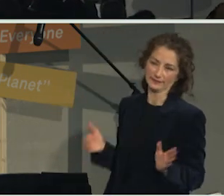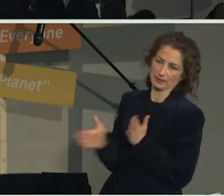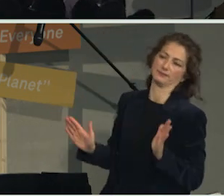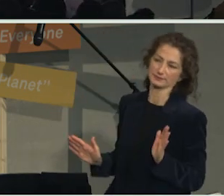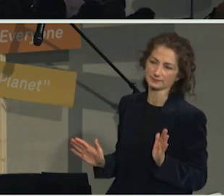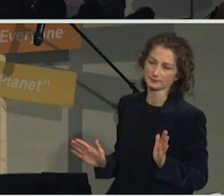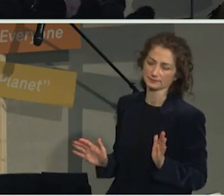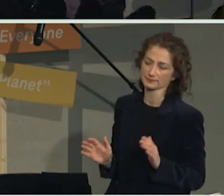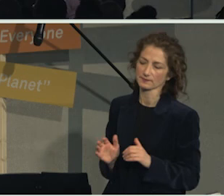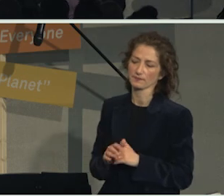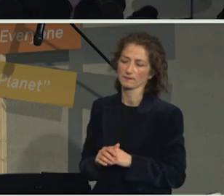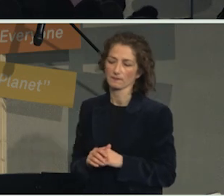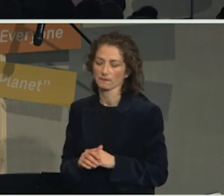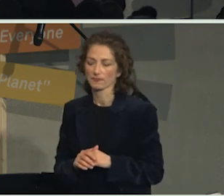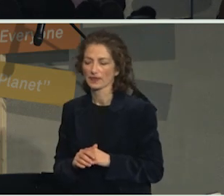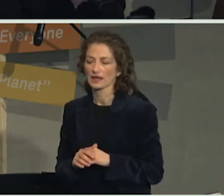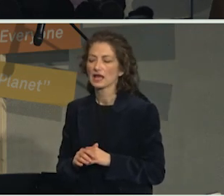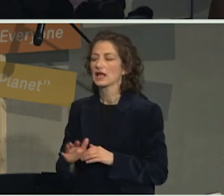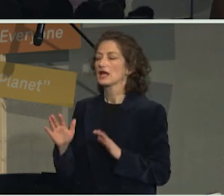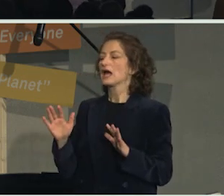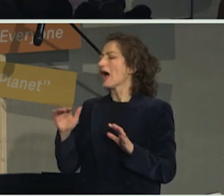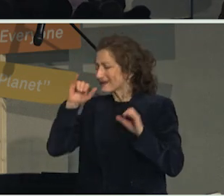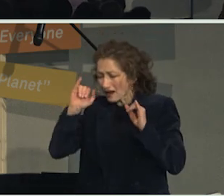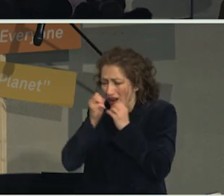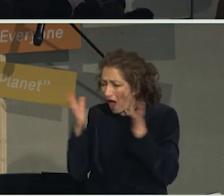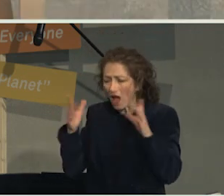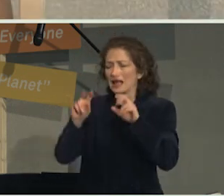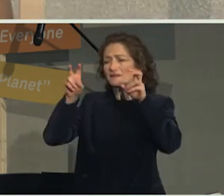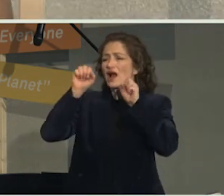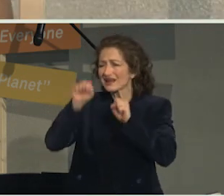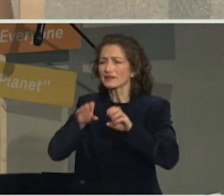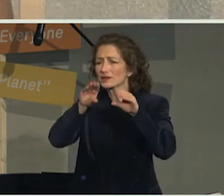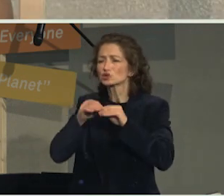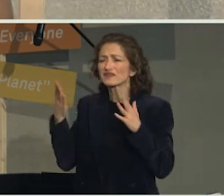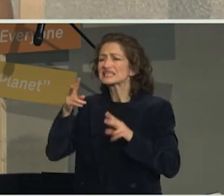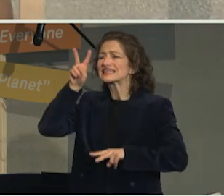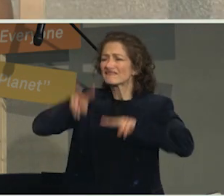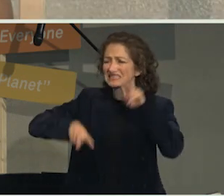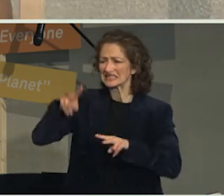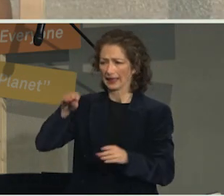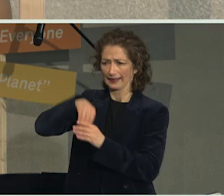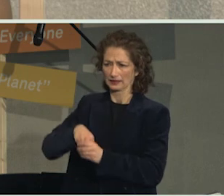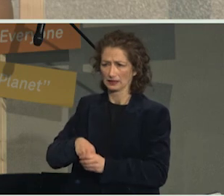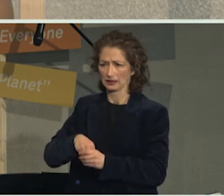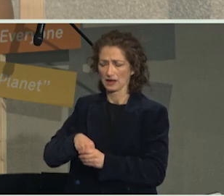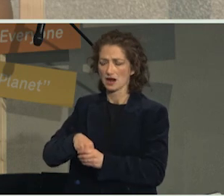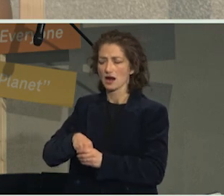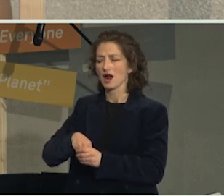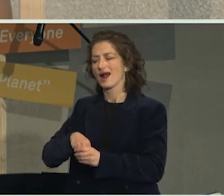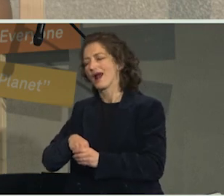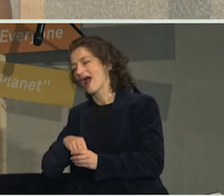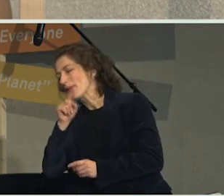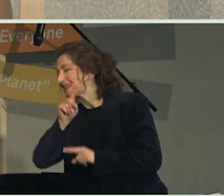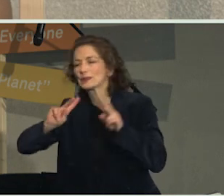when people talk about it as diversity, like intersectionality is diversity, I'm like, well, an institution